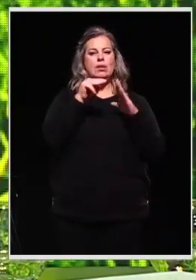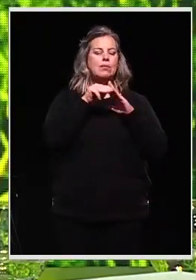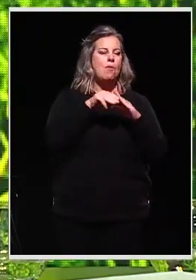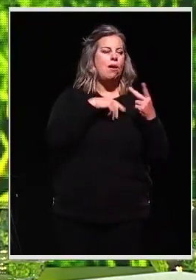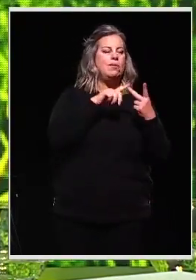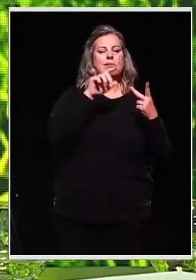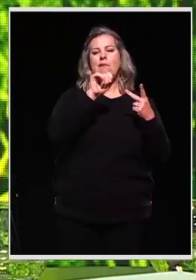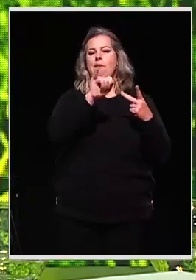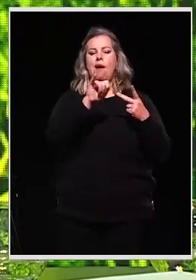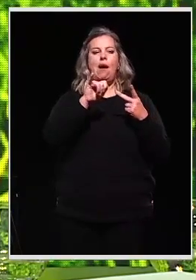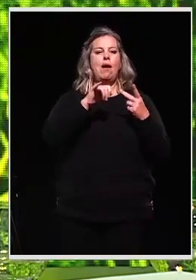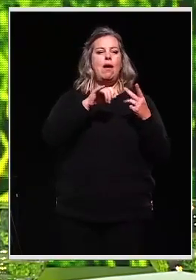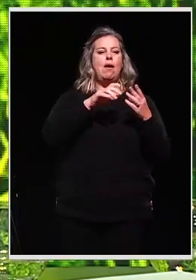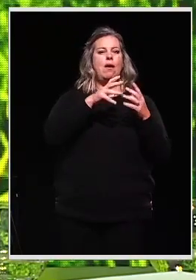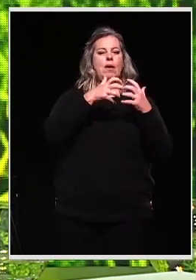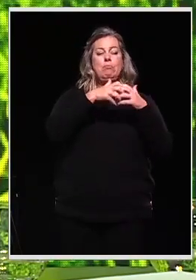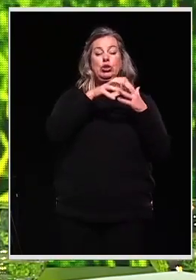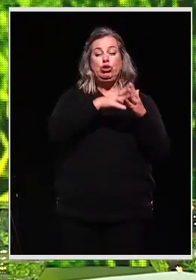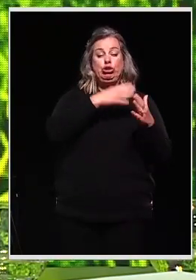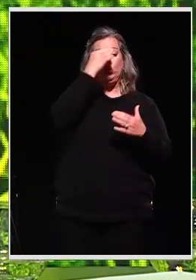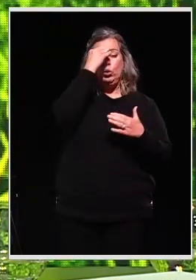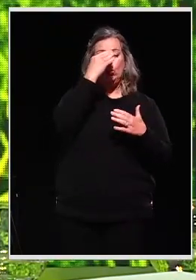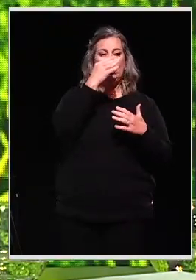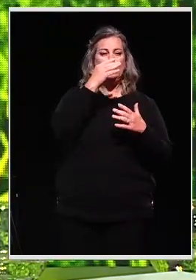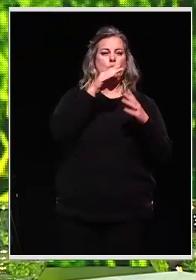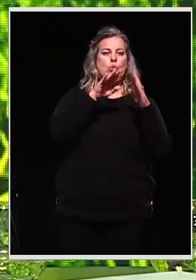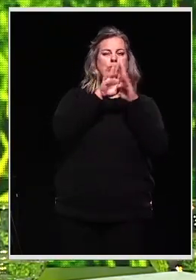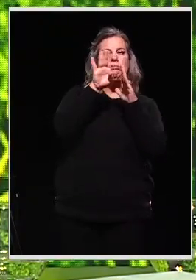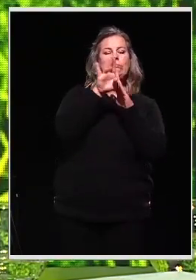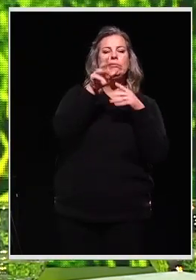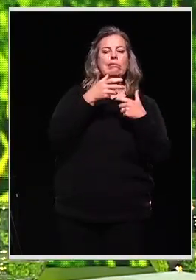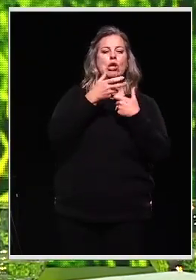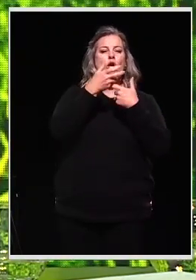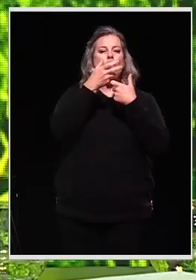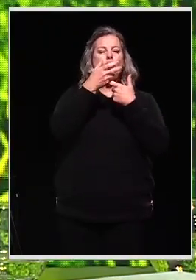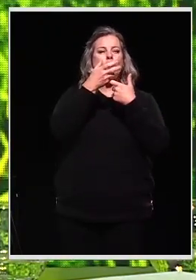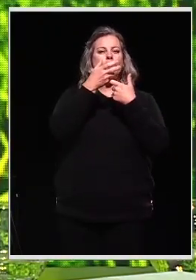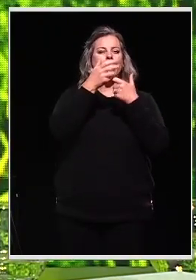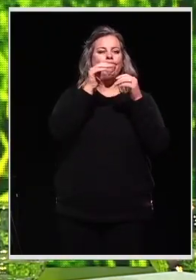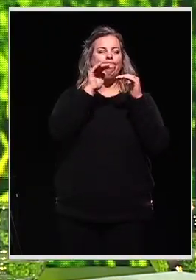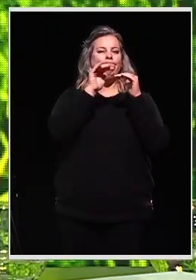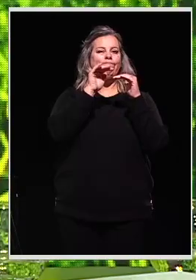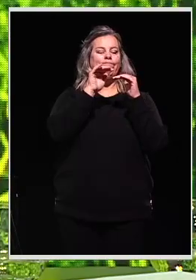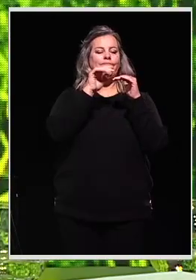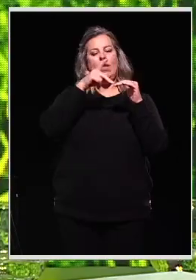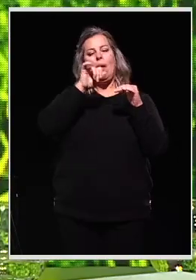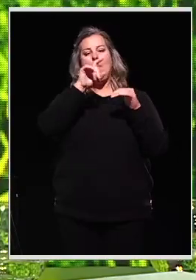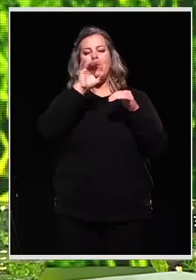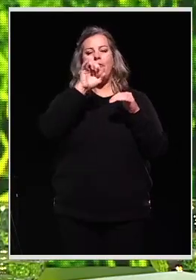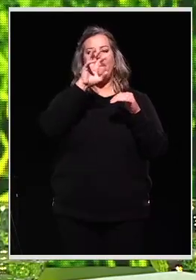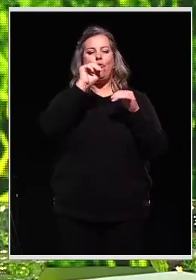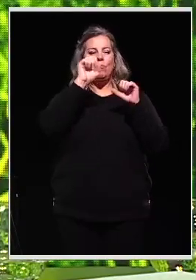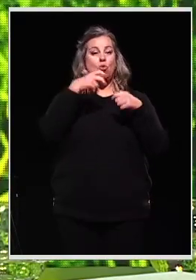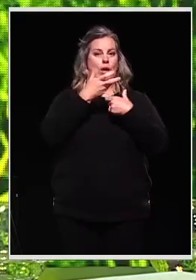learning, real-time measurements to create trustworthy platforms for farmers to engage in carbon